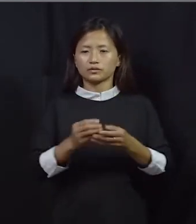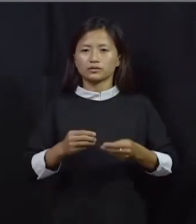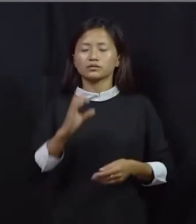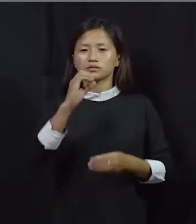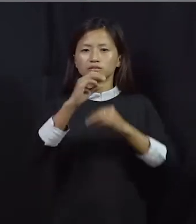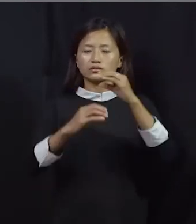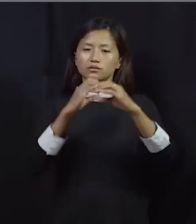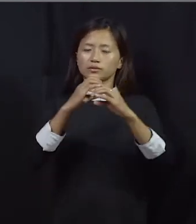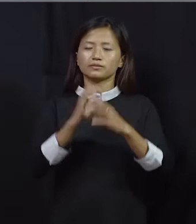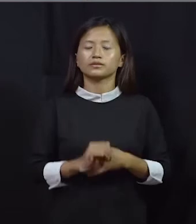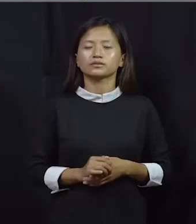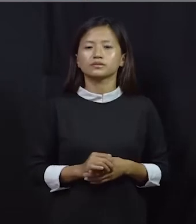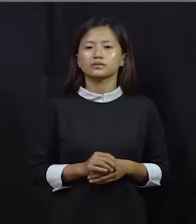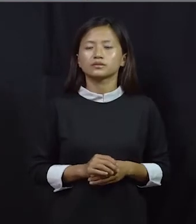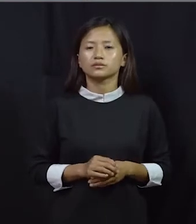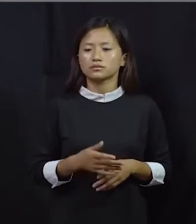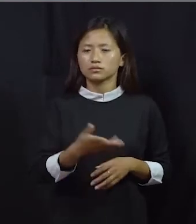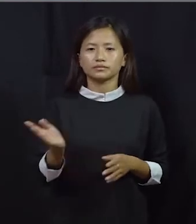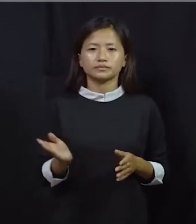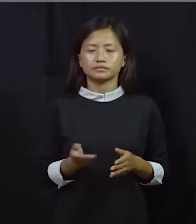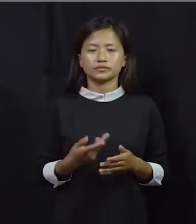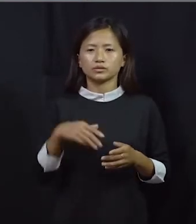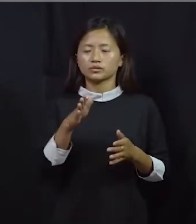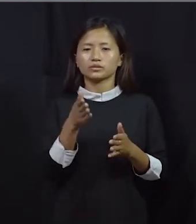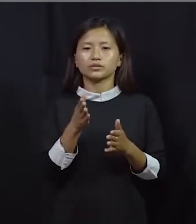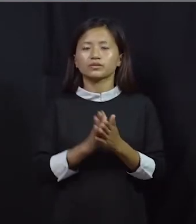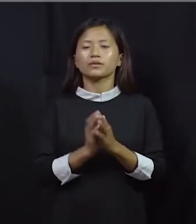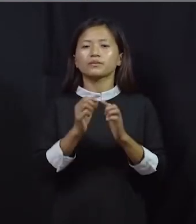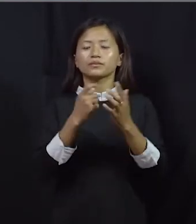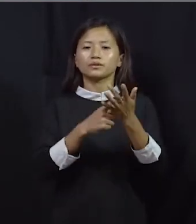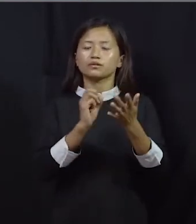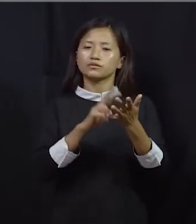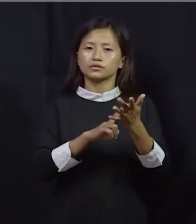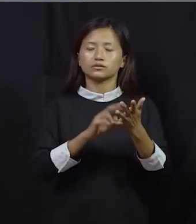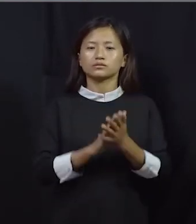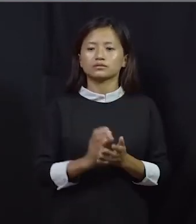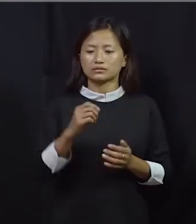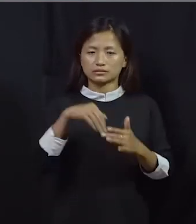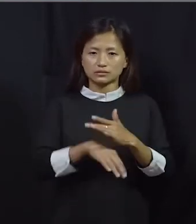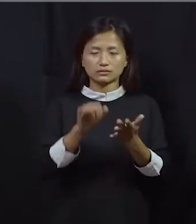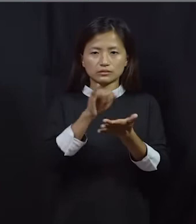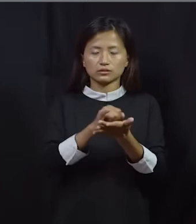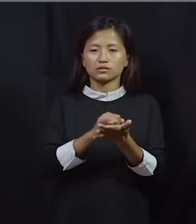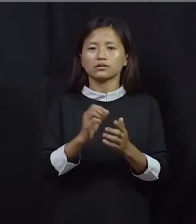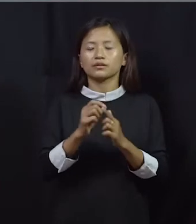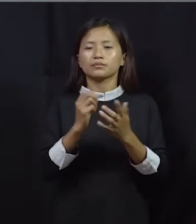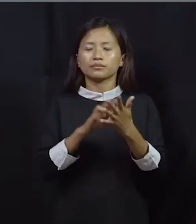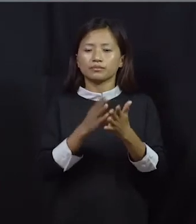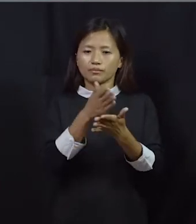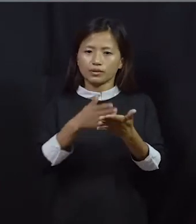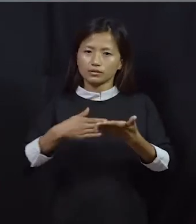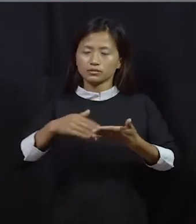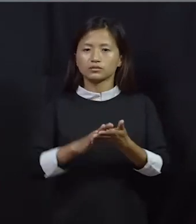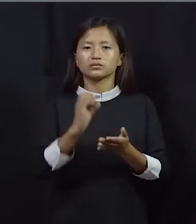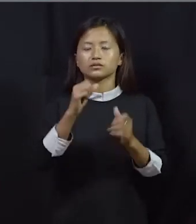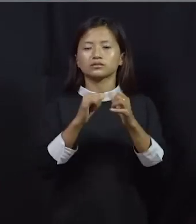Therefore, you should remember that there is no provision in a partnership deed in that particular case. So the profit and losses